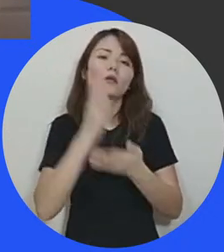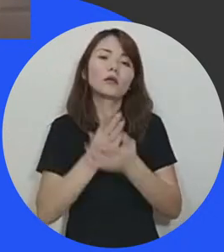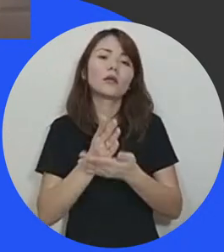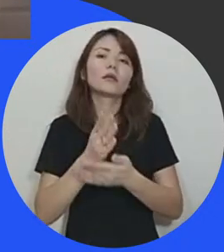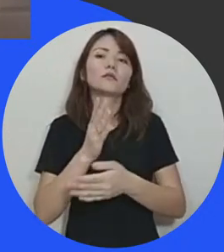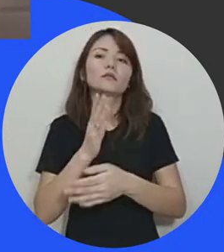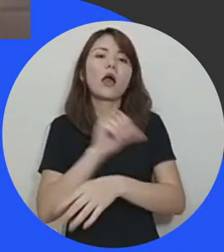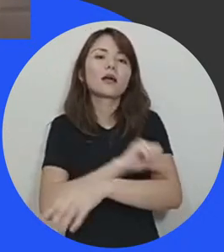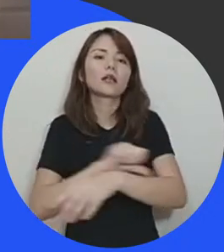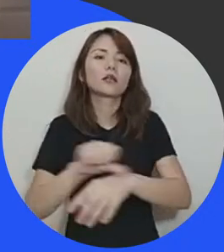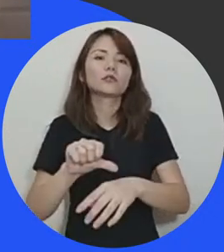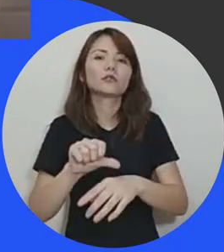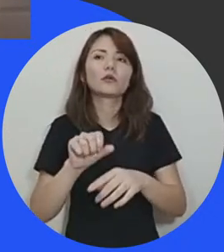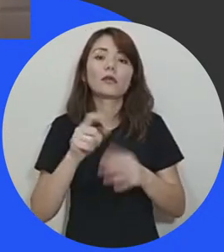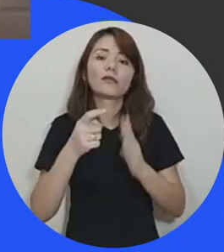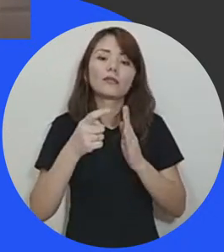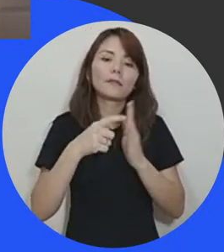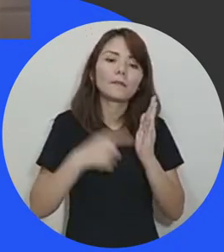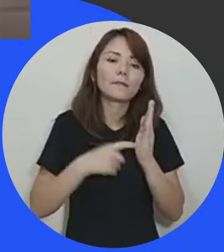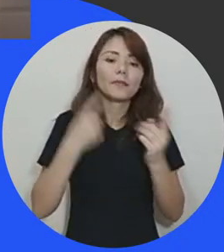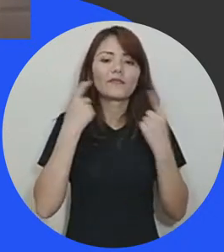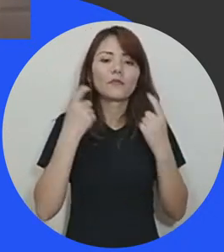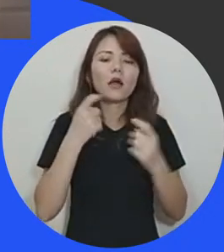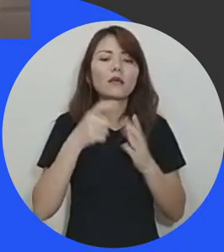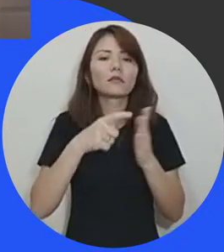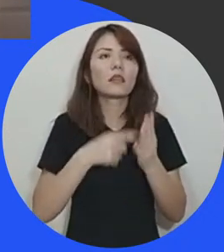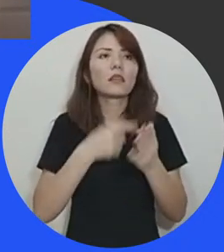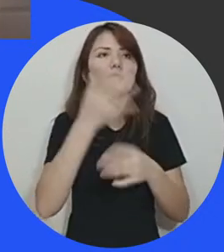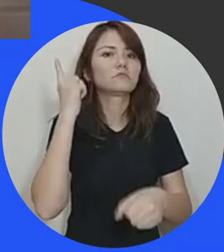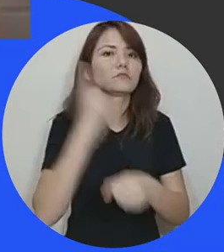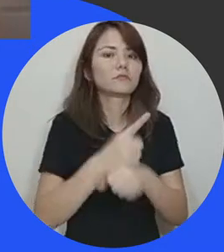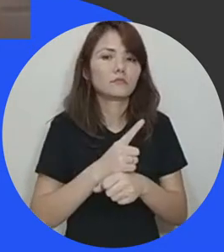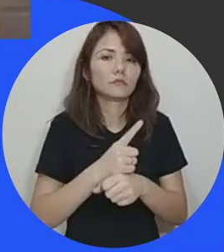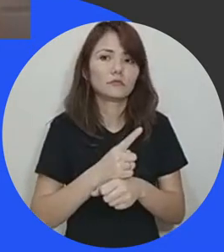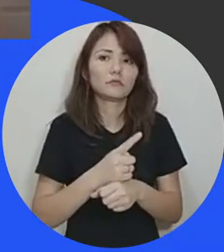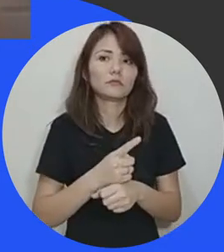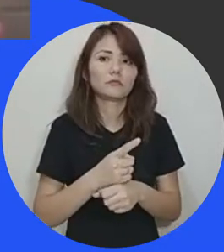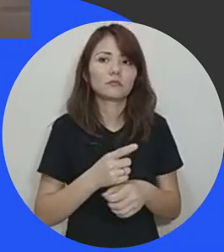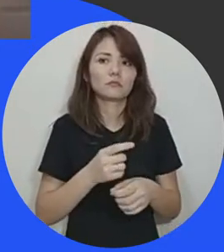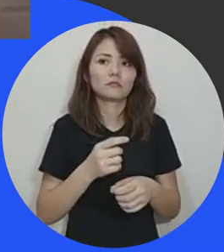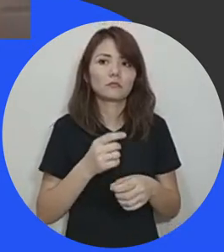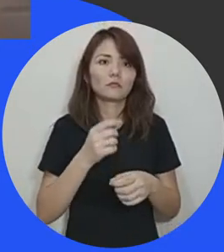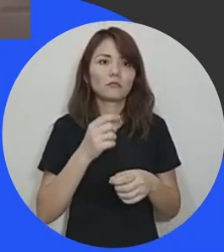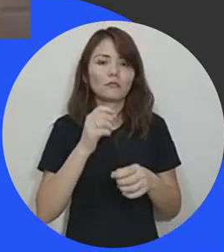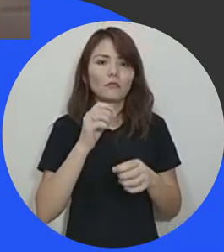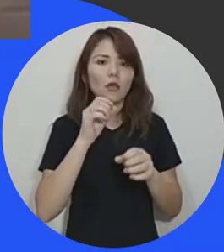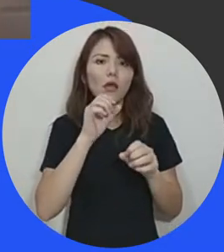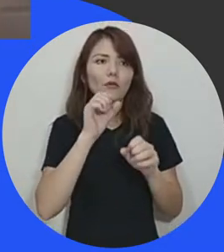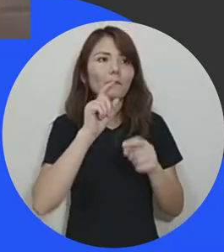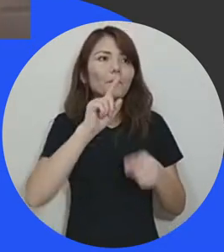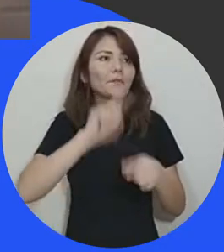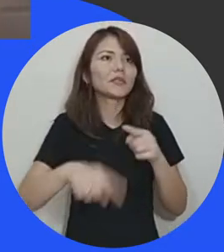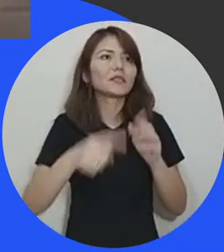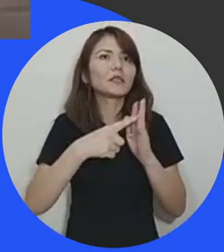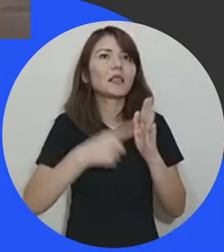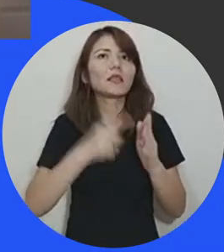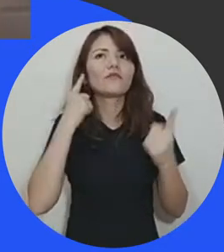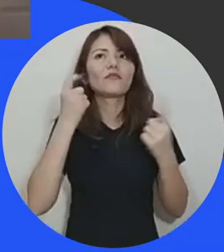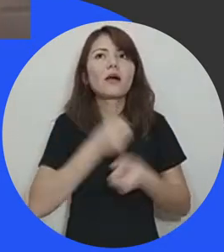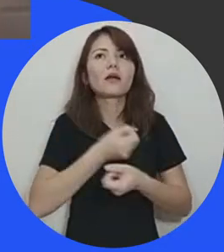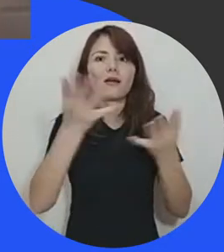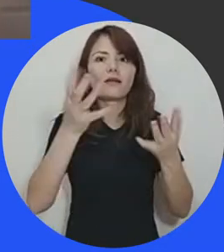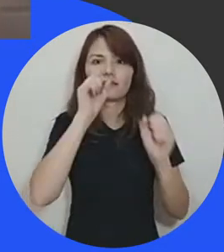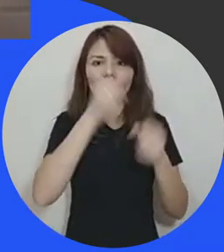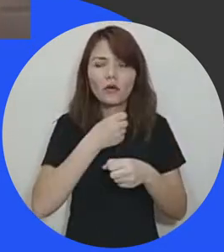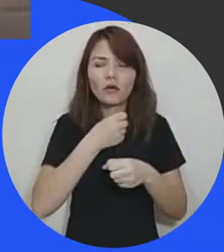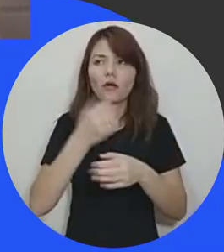information. And it's that inability to share information really rapidly, which has a massive impact on responding to